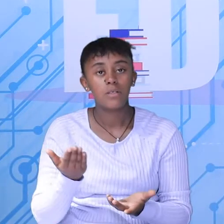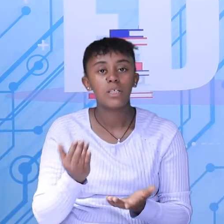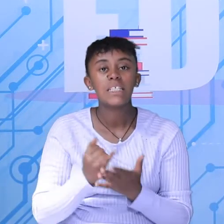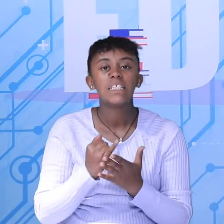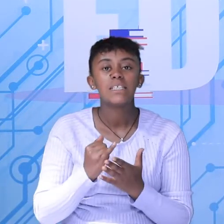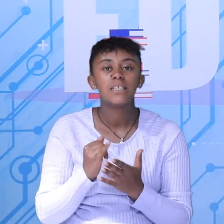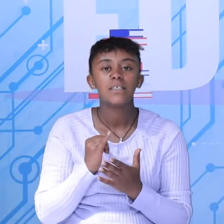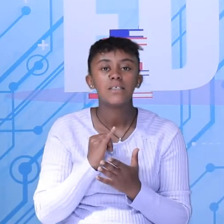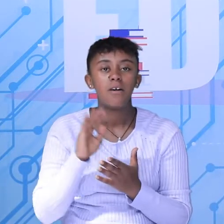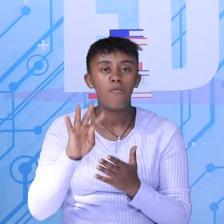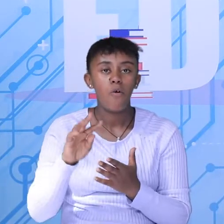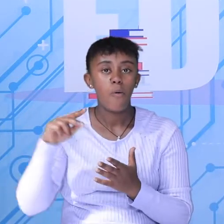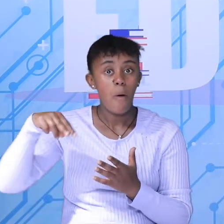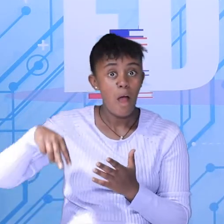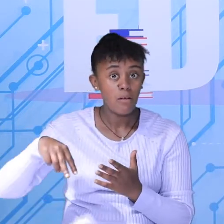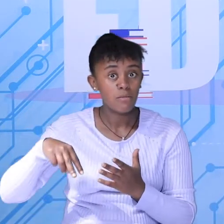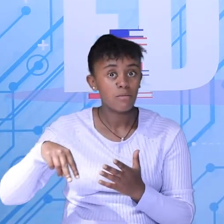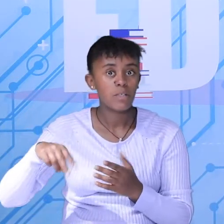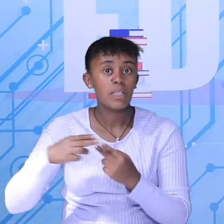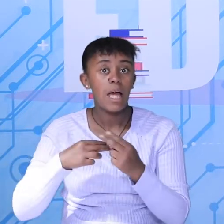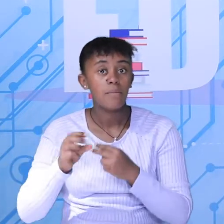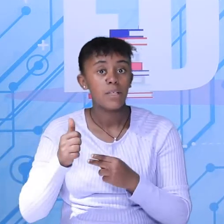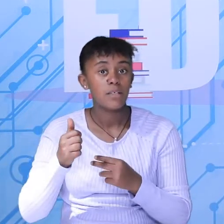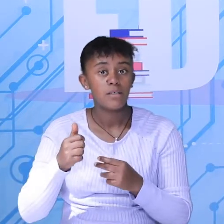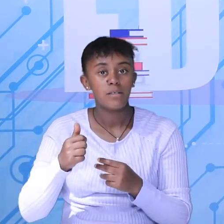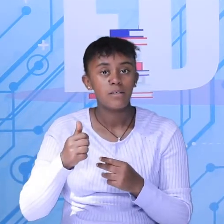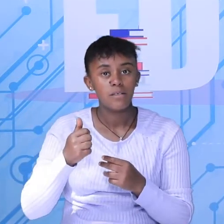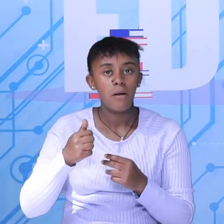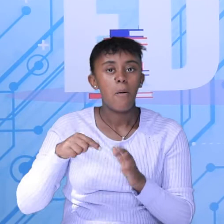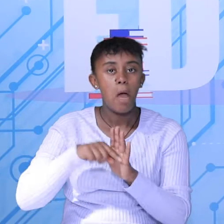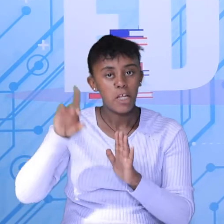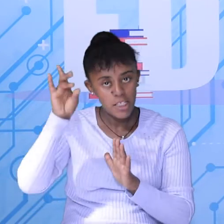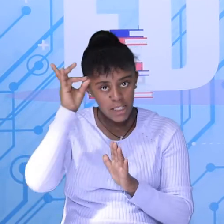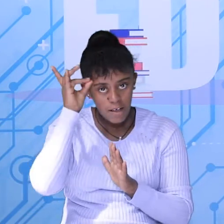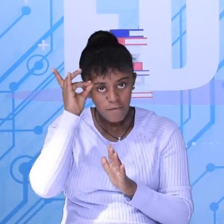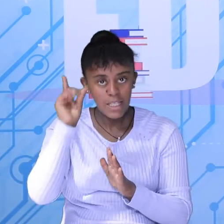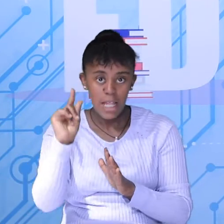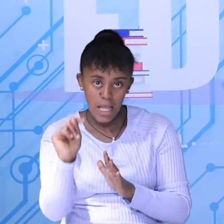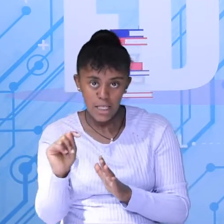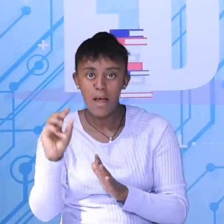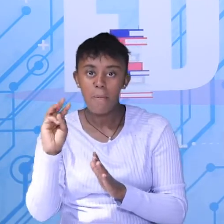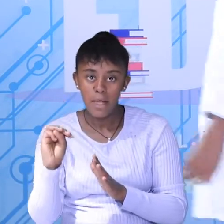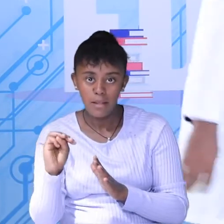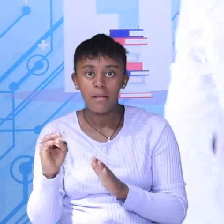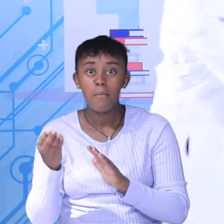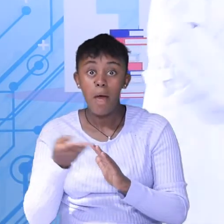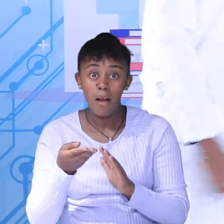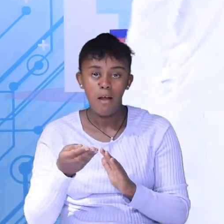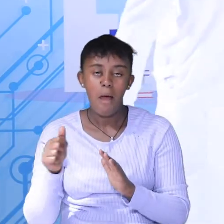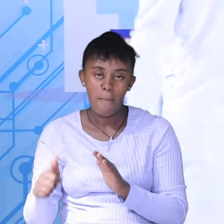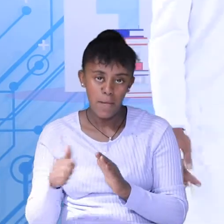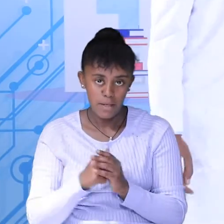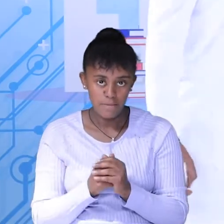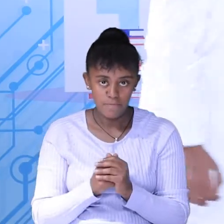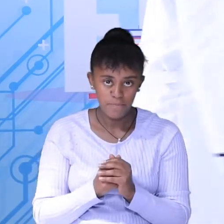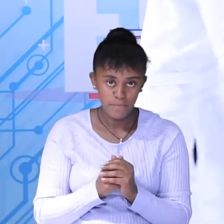is 4 pi times 10 to the power of minus 7 Tesla meter per ampere. This is how we determine